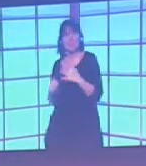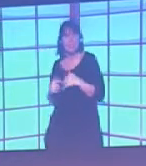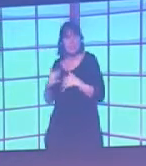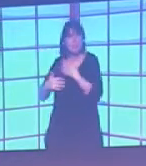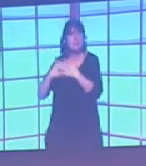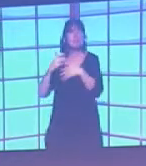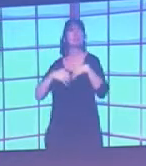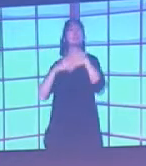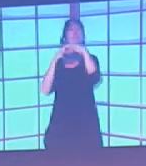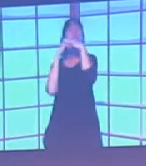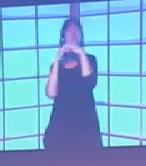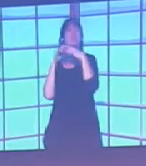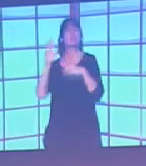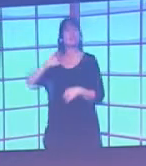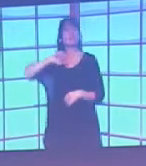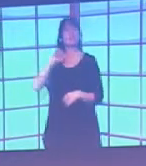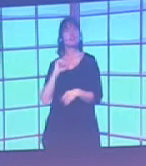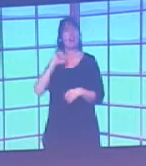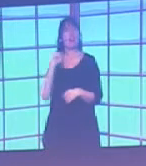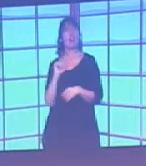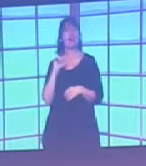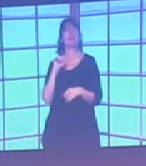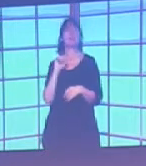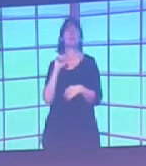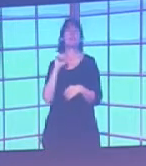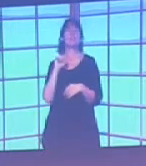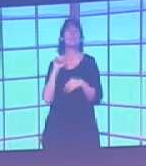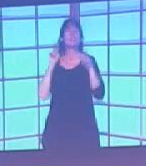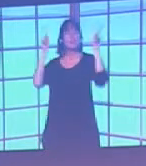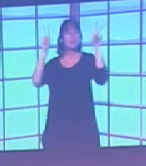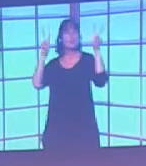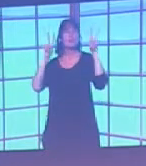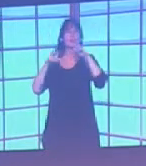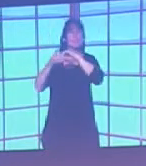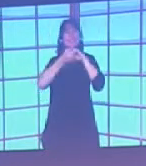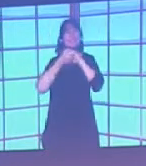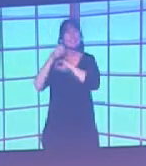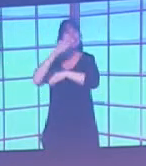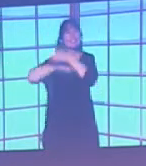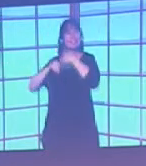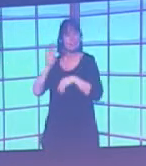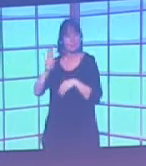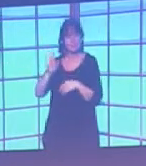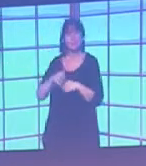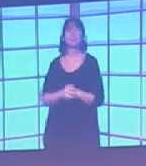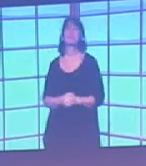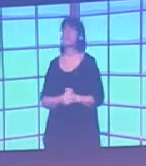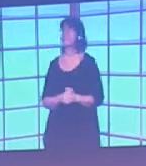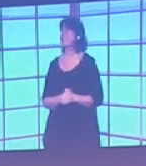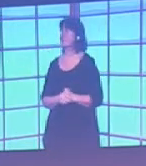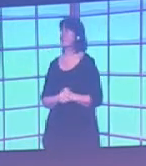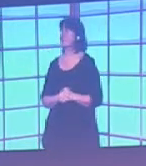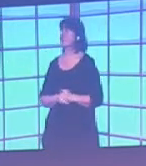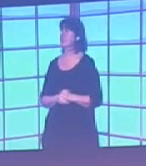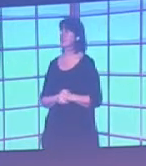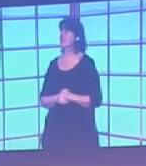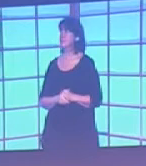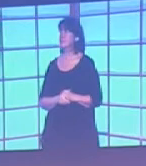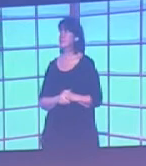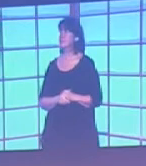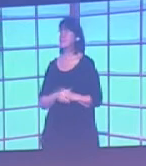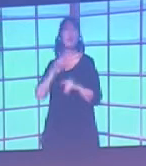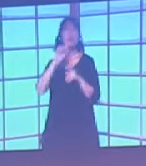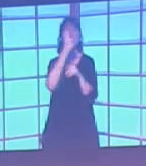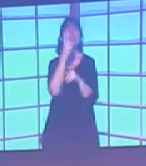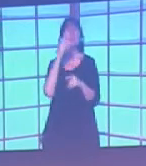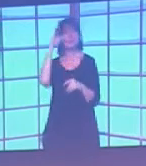and the impact that you're already having at a national level. That would be great. So over to you, please, Sandy. Thank you very much. It's the first time I've been